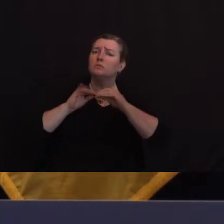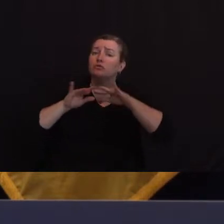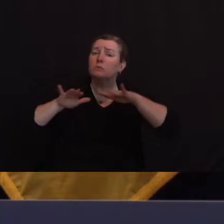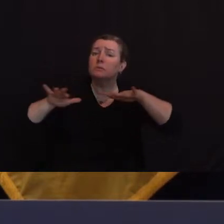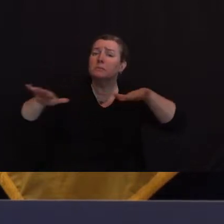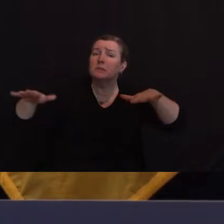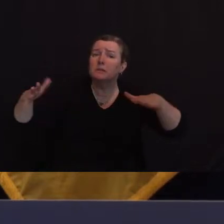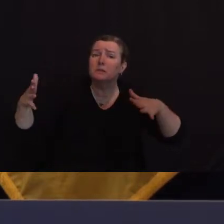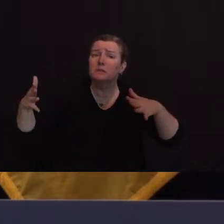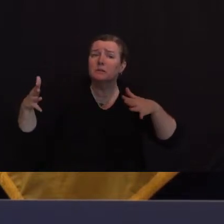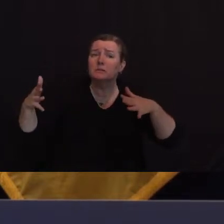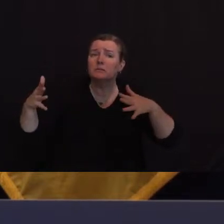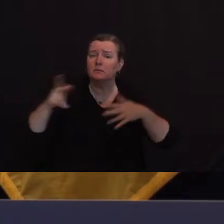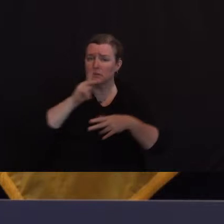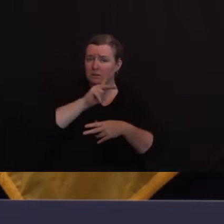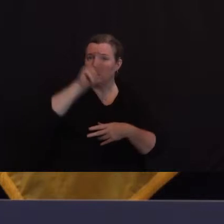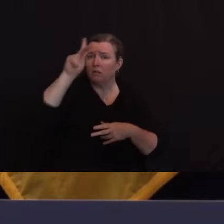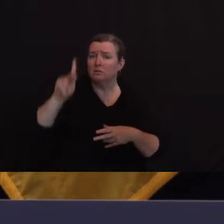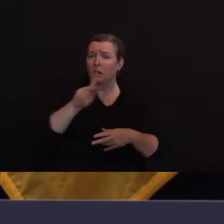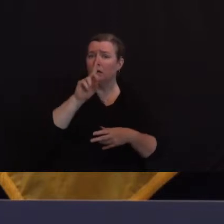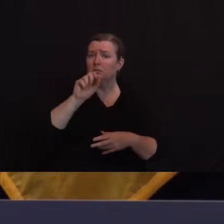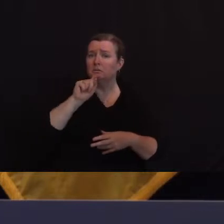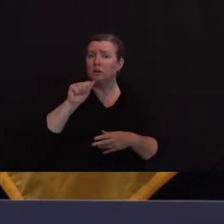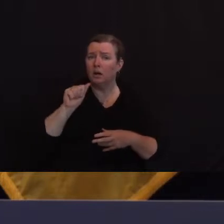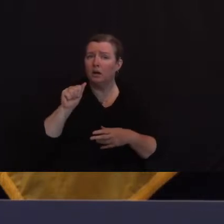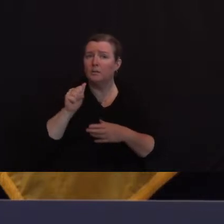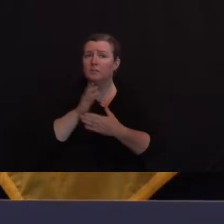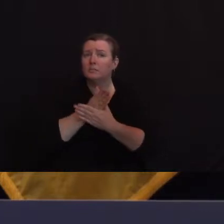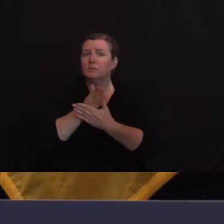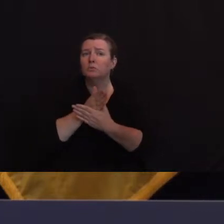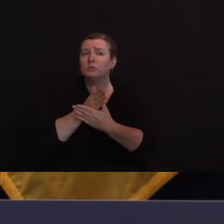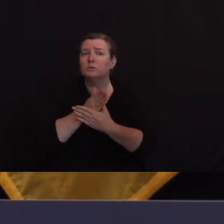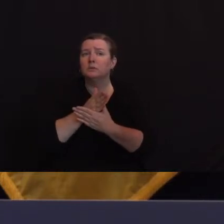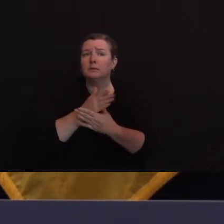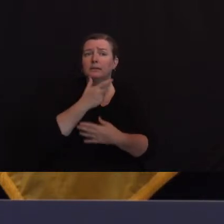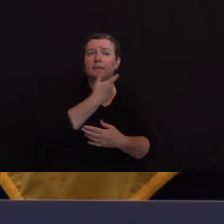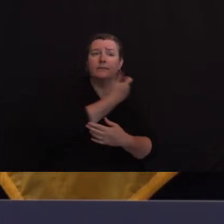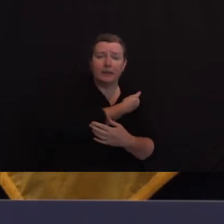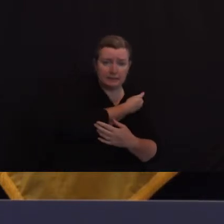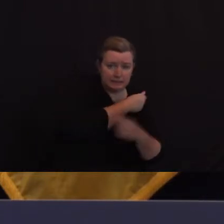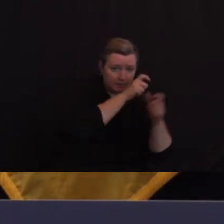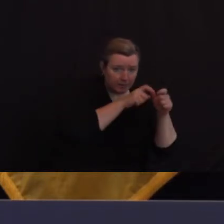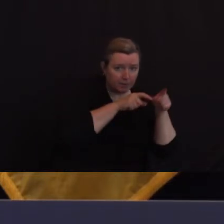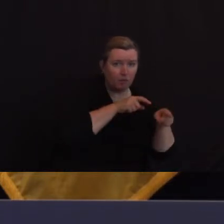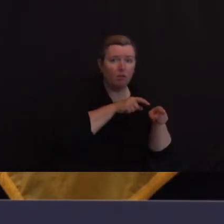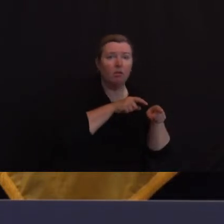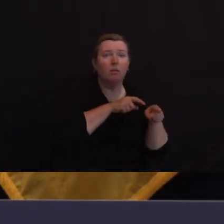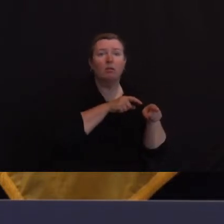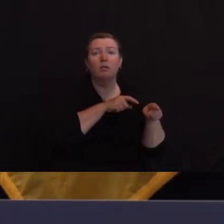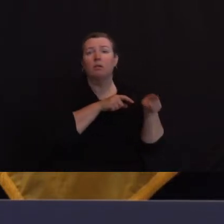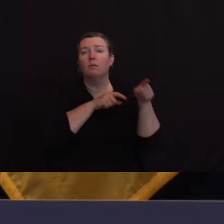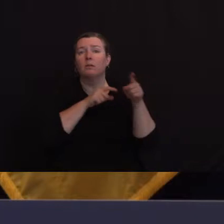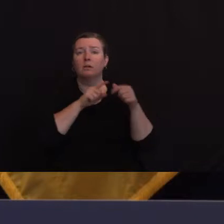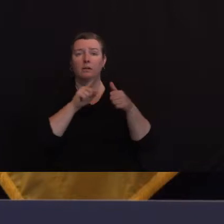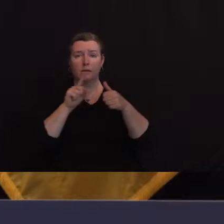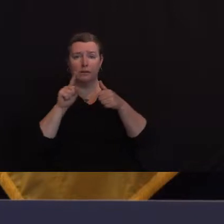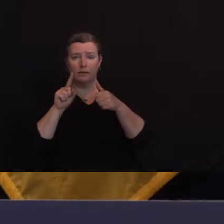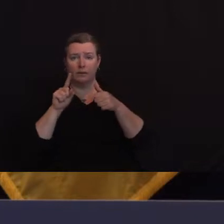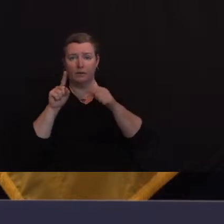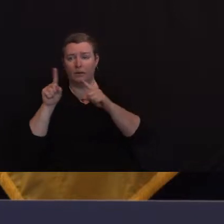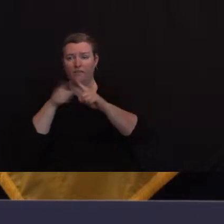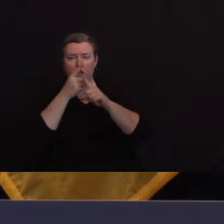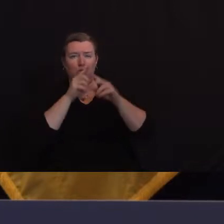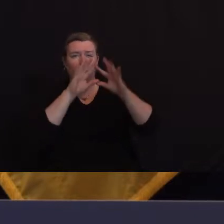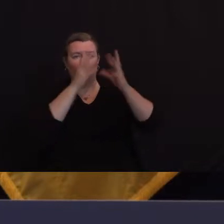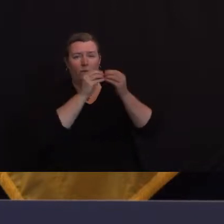vaccinated persons than the original strain of COVID-19? Among vaccinated? Vaccinated. Yep. Yes. We've heard 6, we've heard a lot of